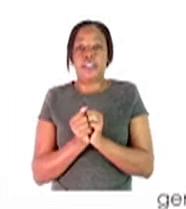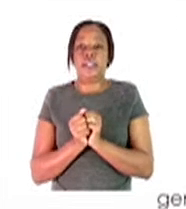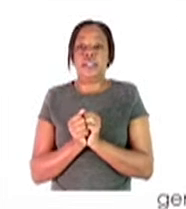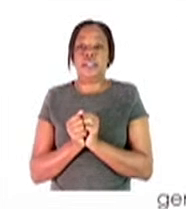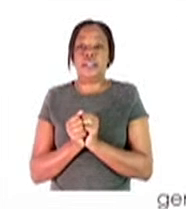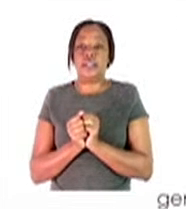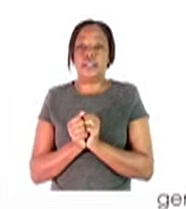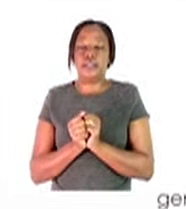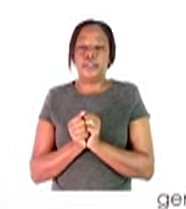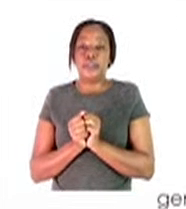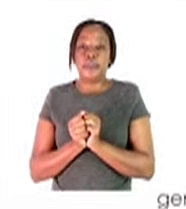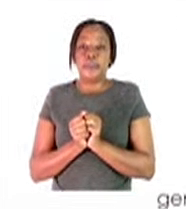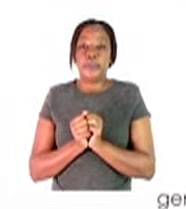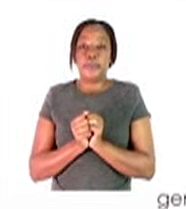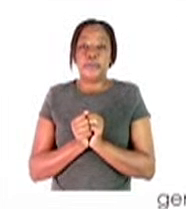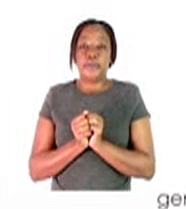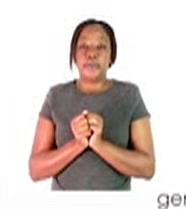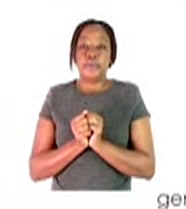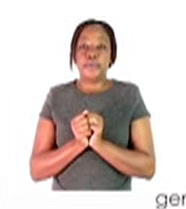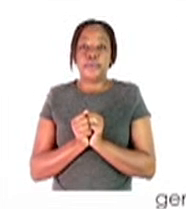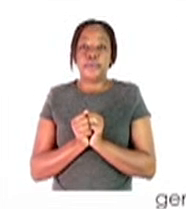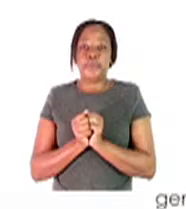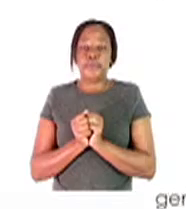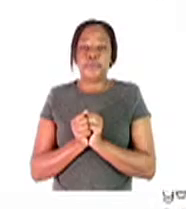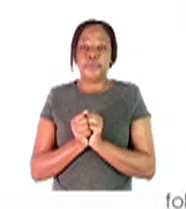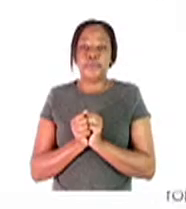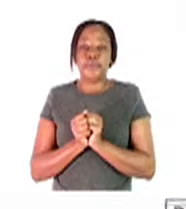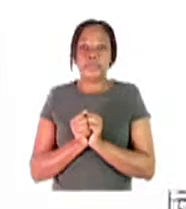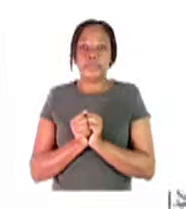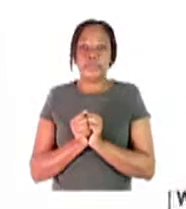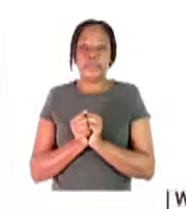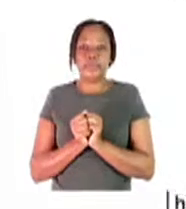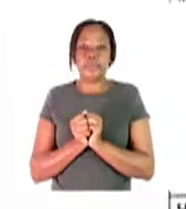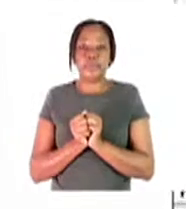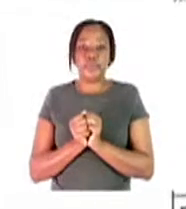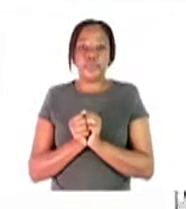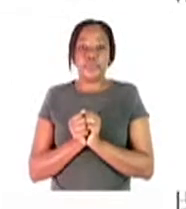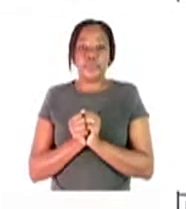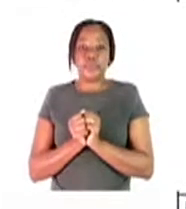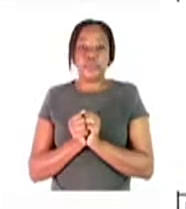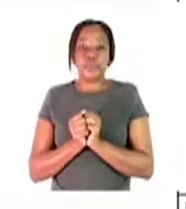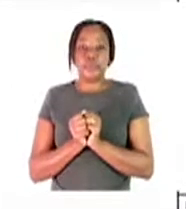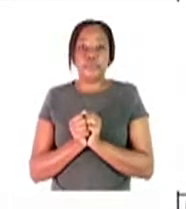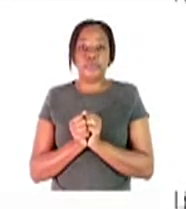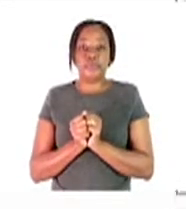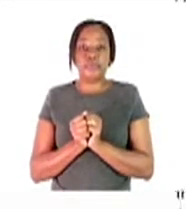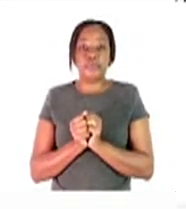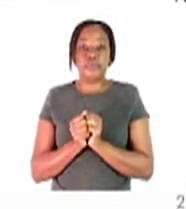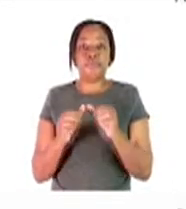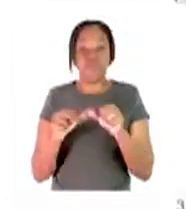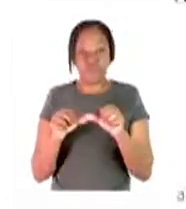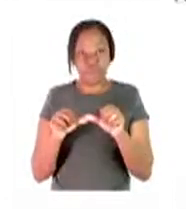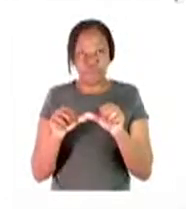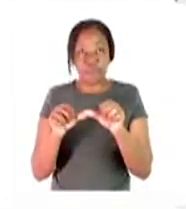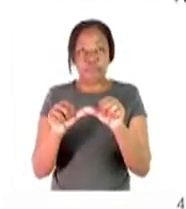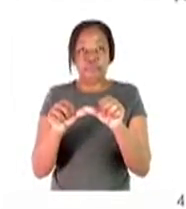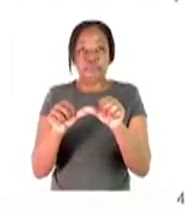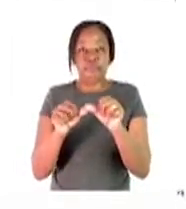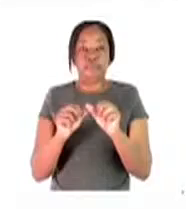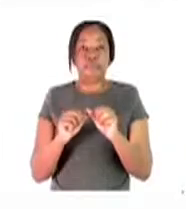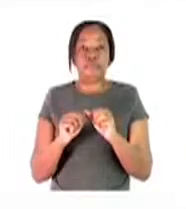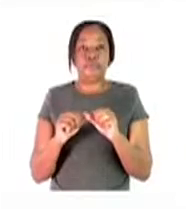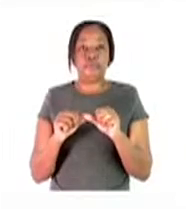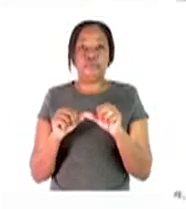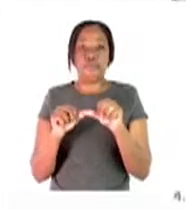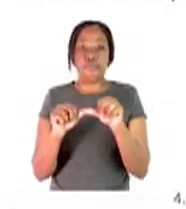check with you there. Okay, still on the gender, We continue with the next one. The